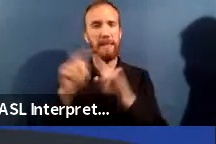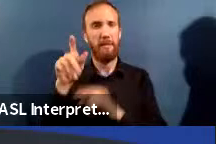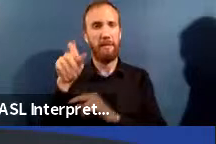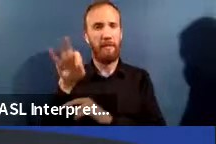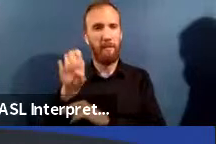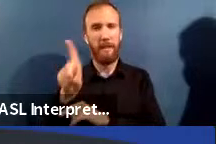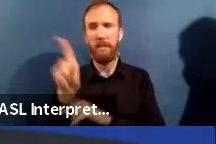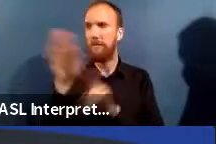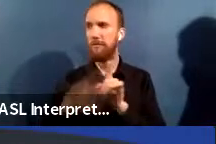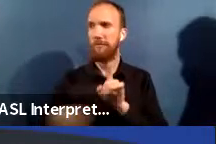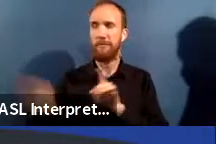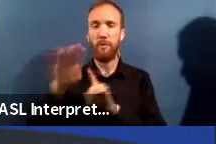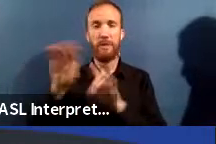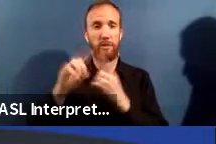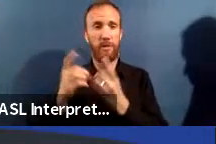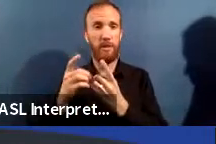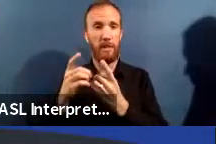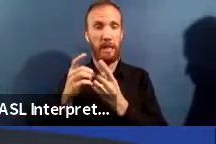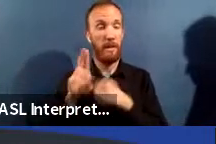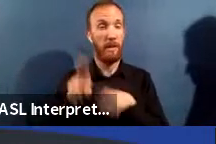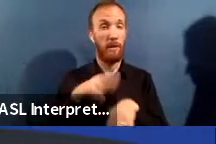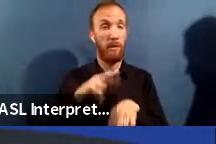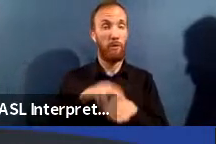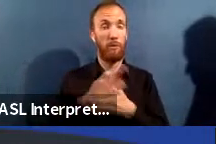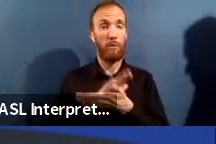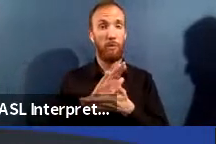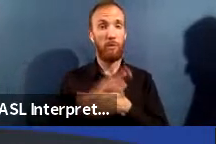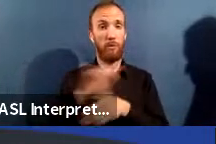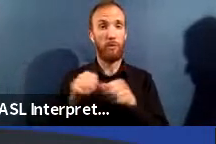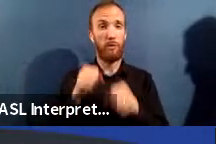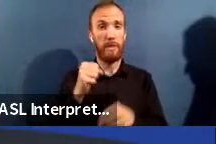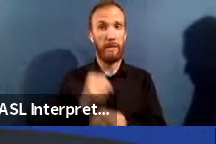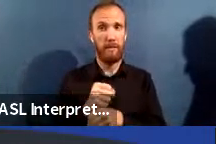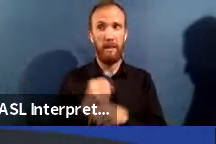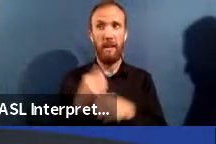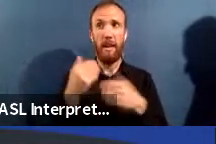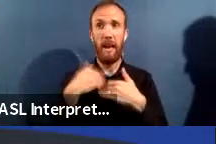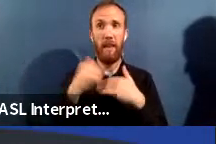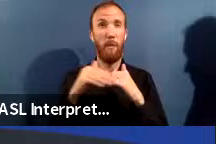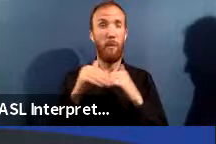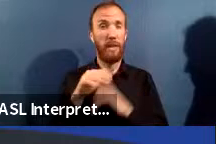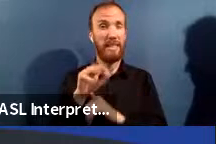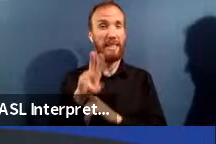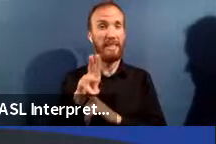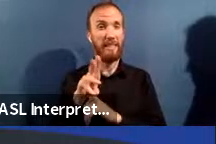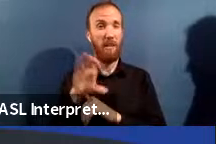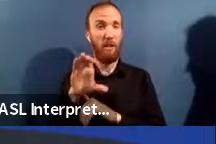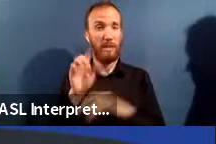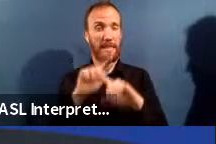a typical school year, these stadiums hold over 600 athletic